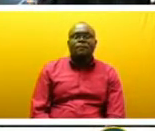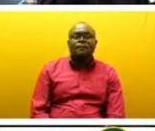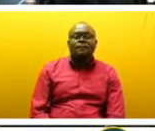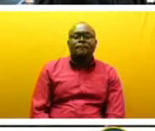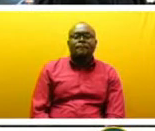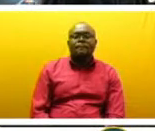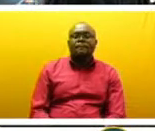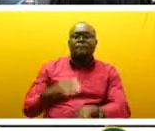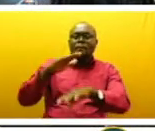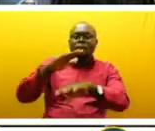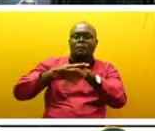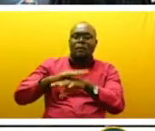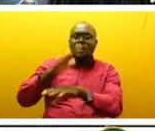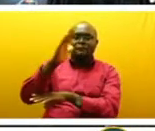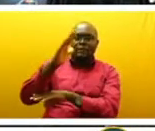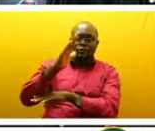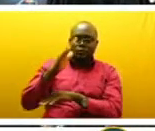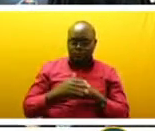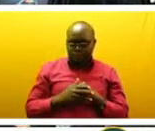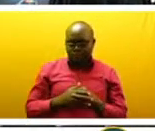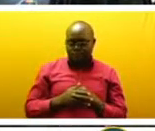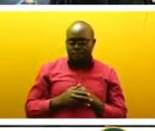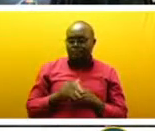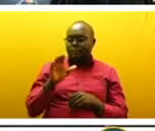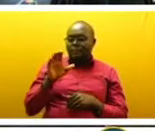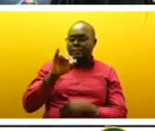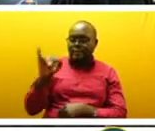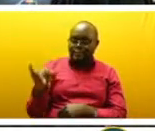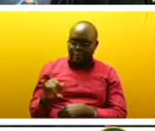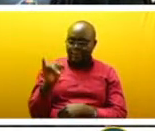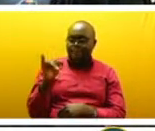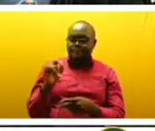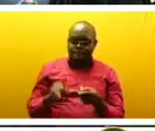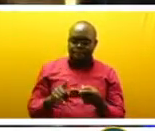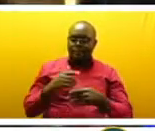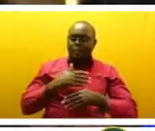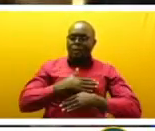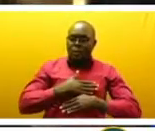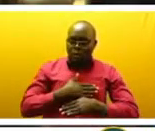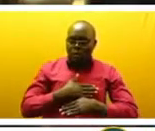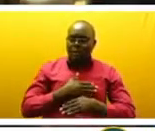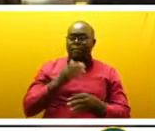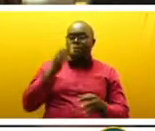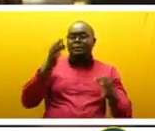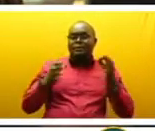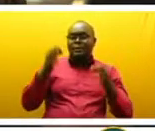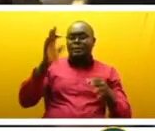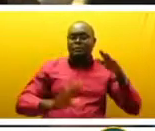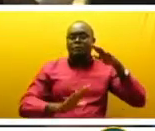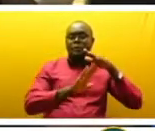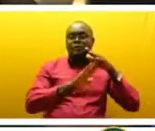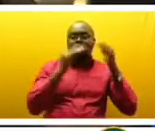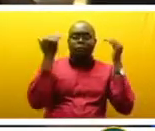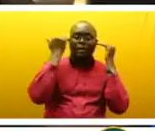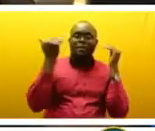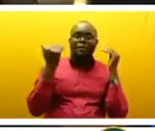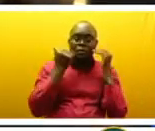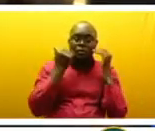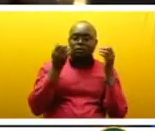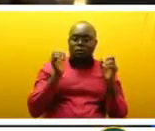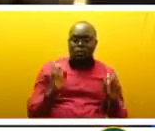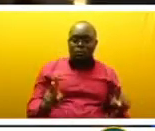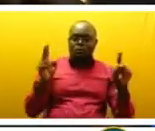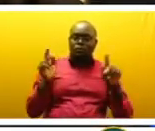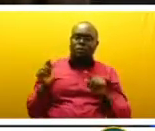Good afternoon, Madam CJ and Honorable Justice of the Supreme Court. It's a great opportunity to